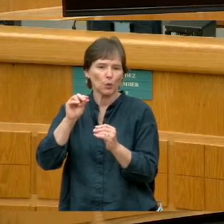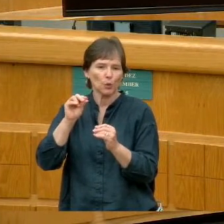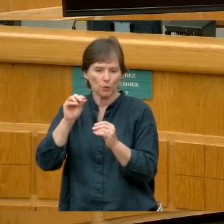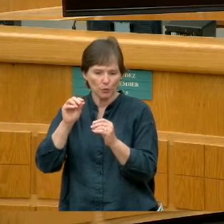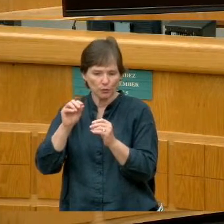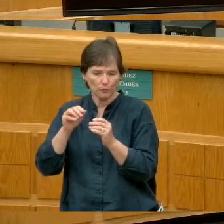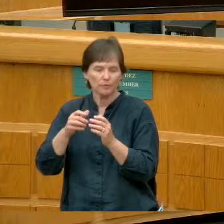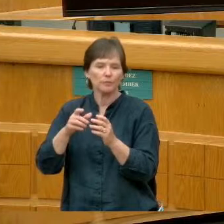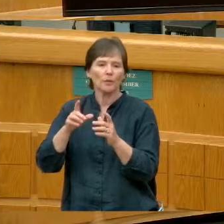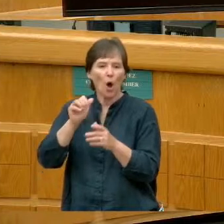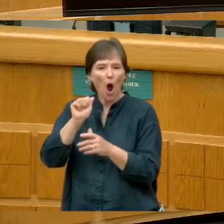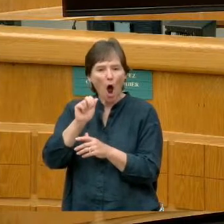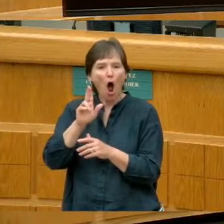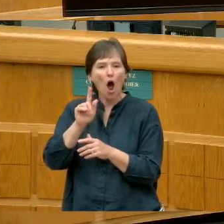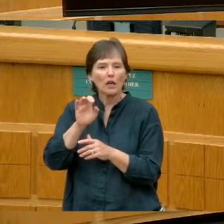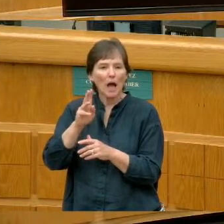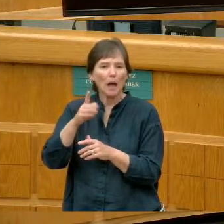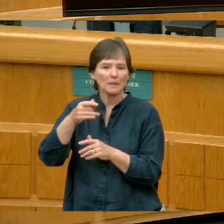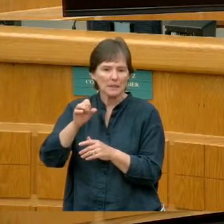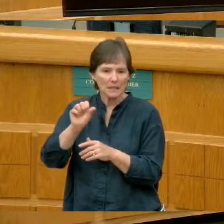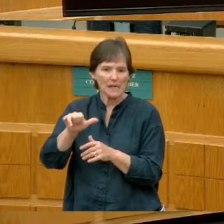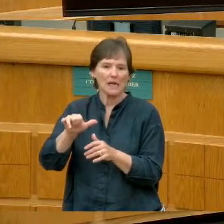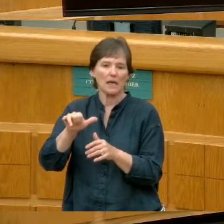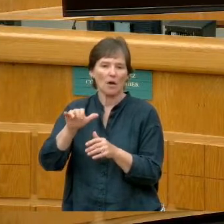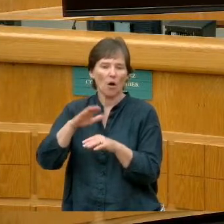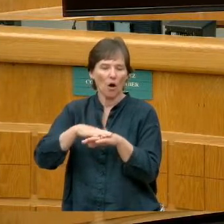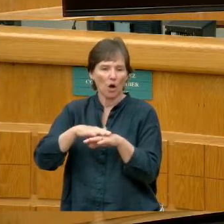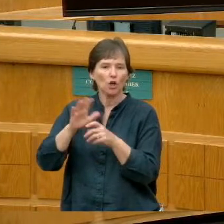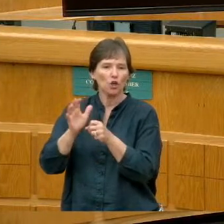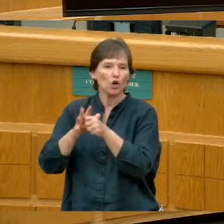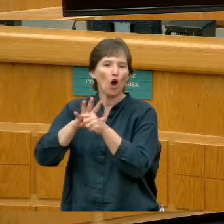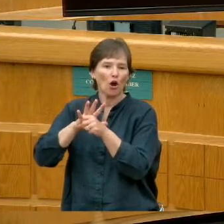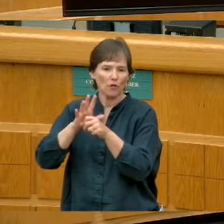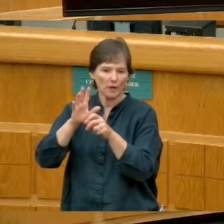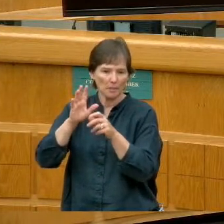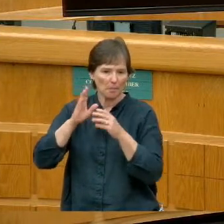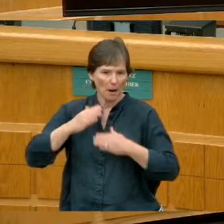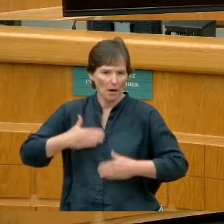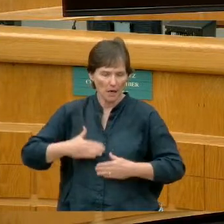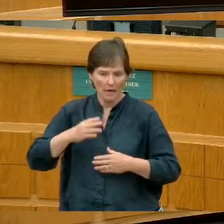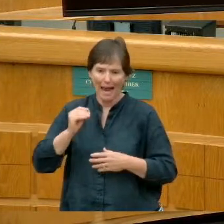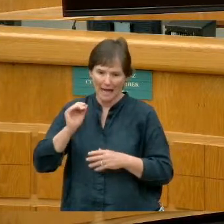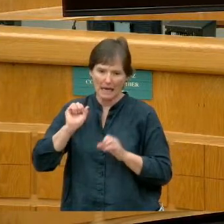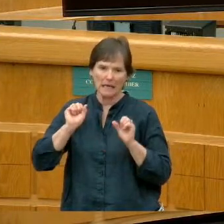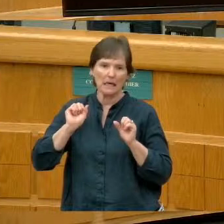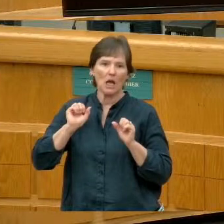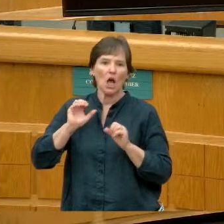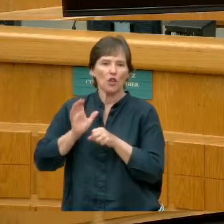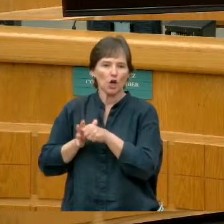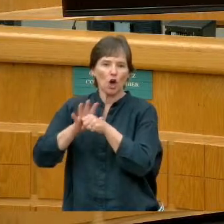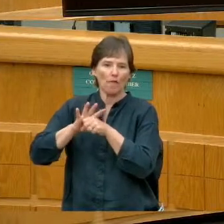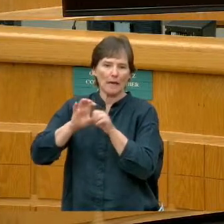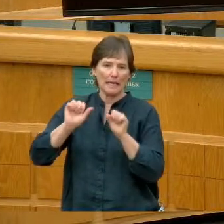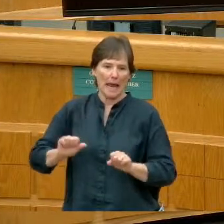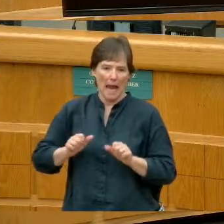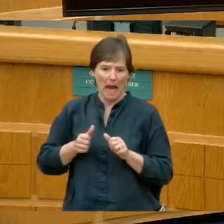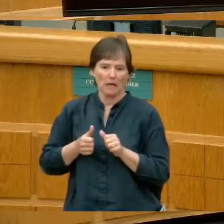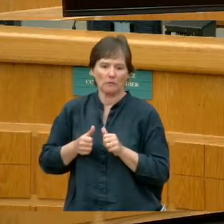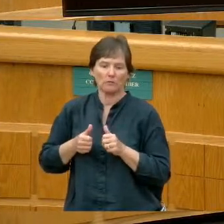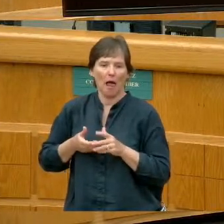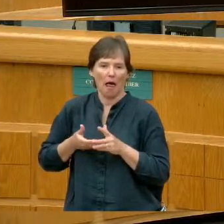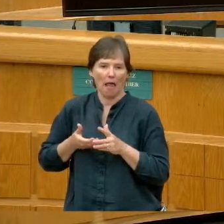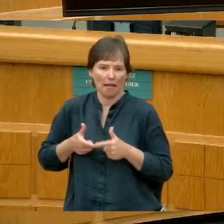yes, COVID-19 can survive death. When the cause of death is known and is certified by the